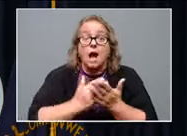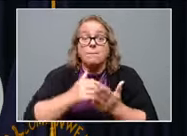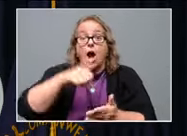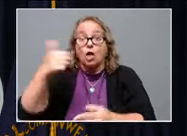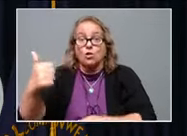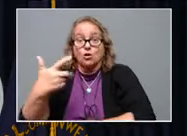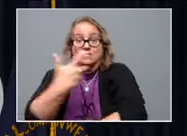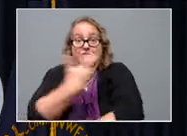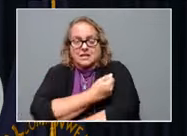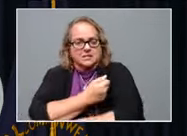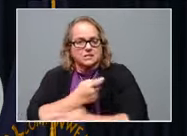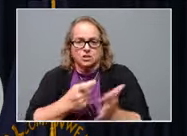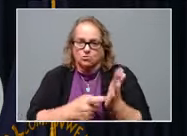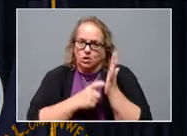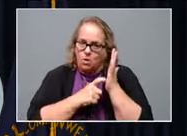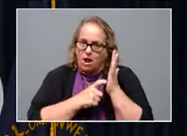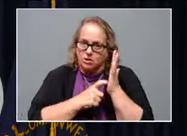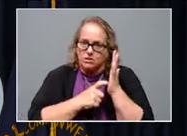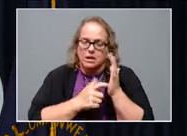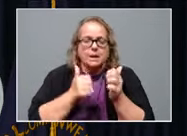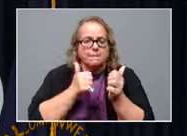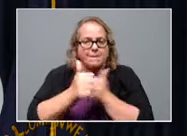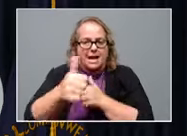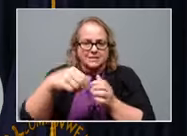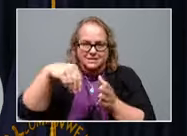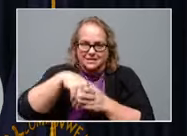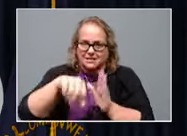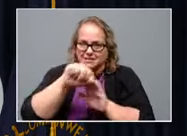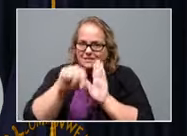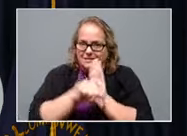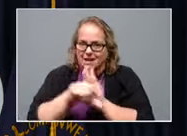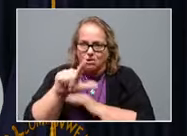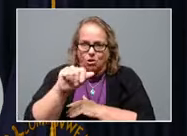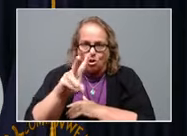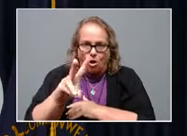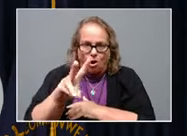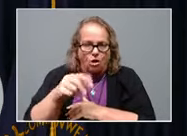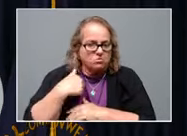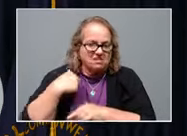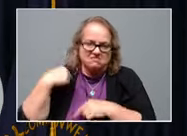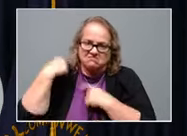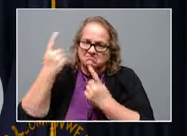passed into state law. And we have been taking them, most of them, for decades.